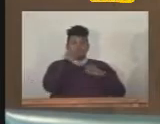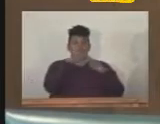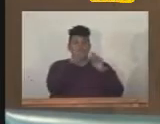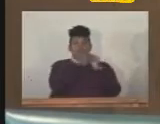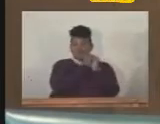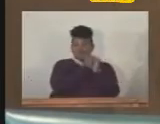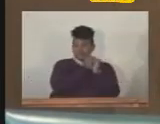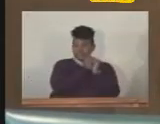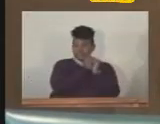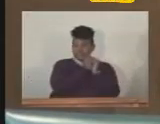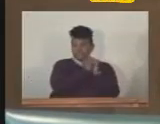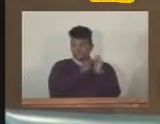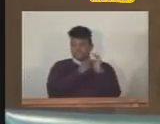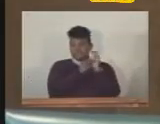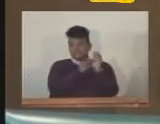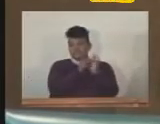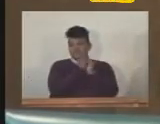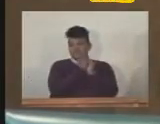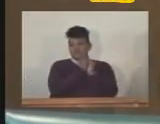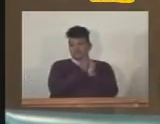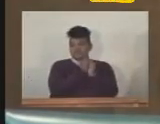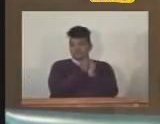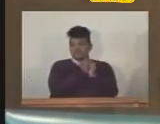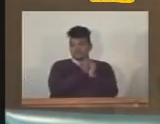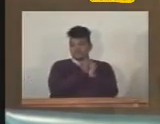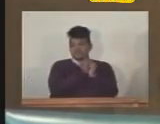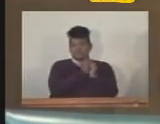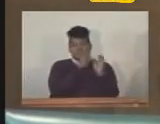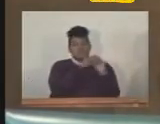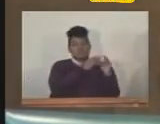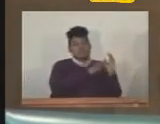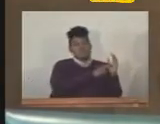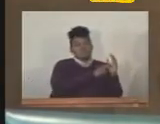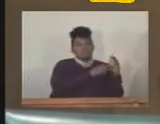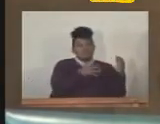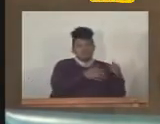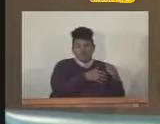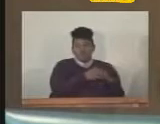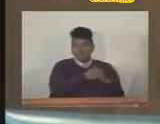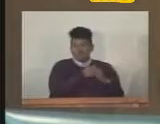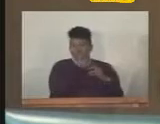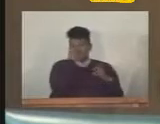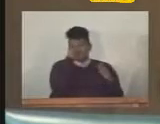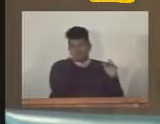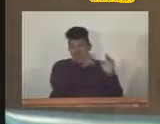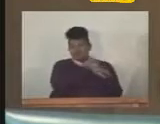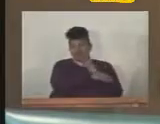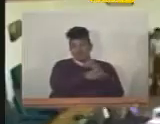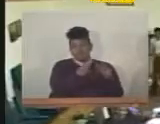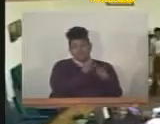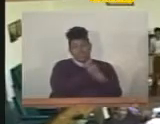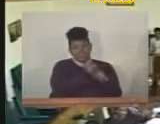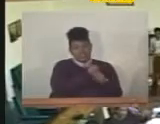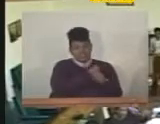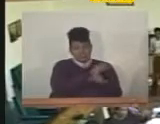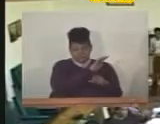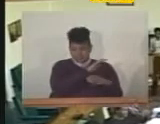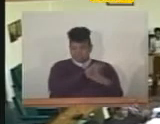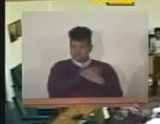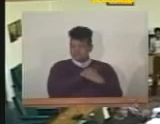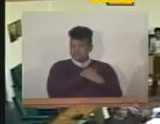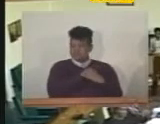unity and a display of unity in the other place for the crime fight.